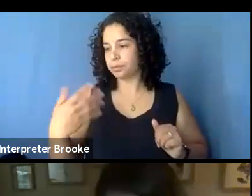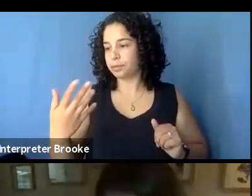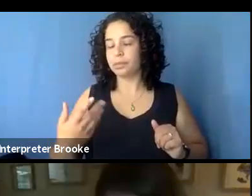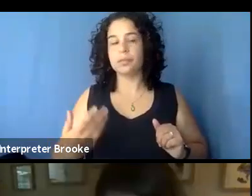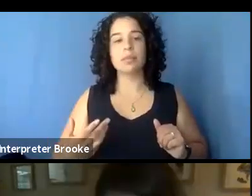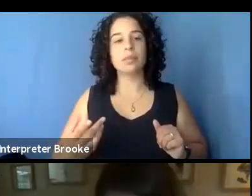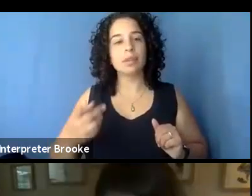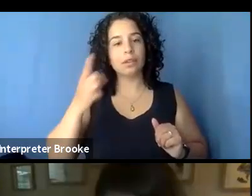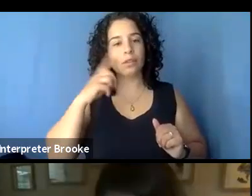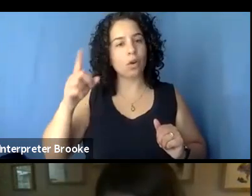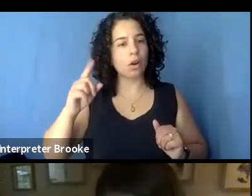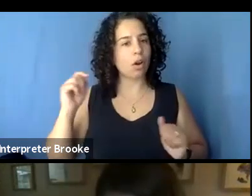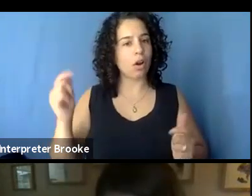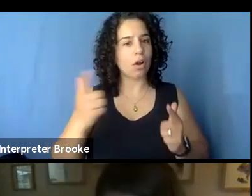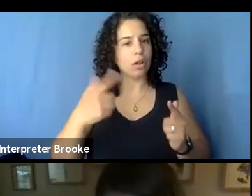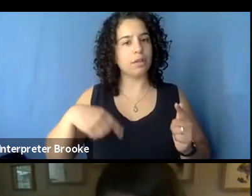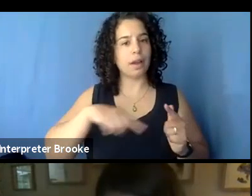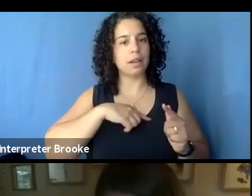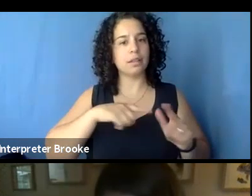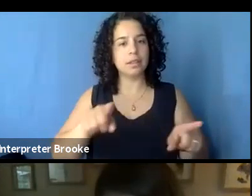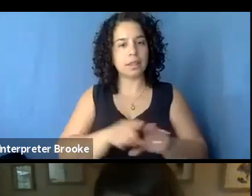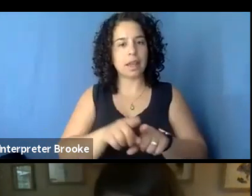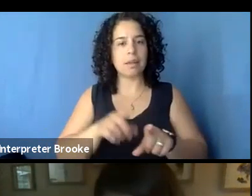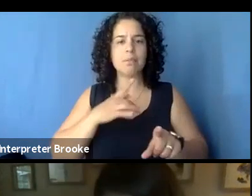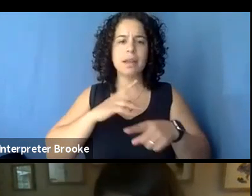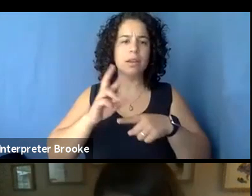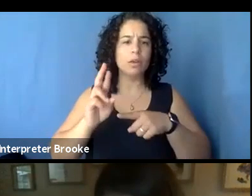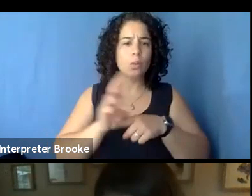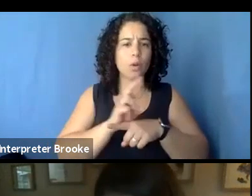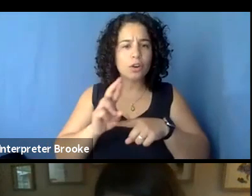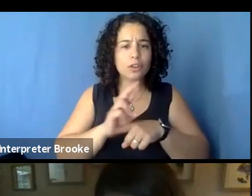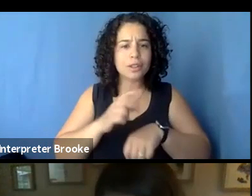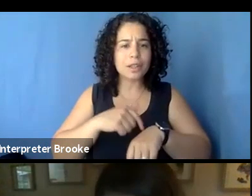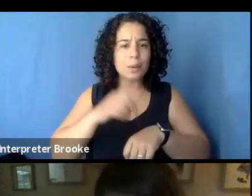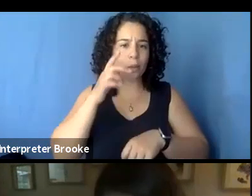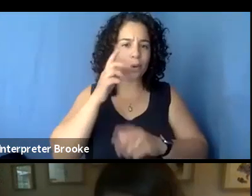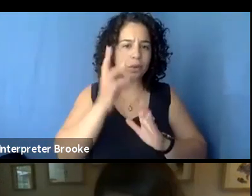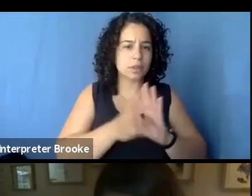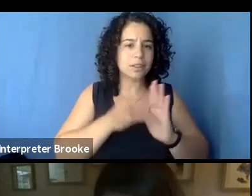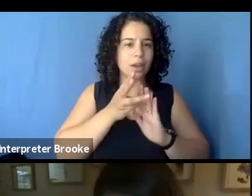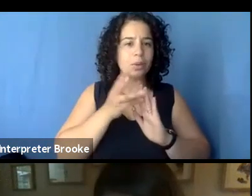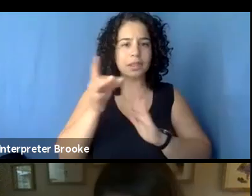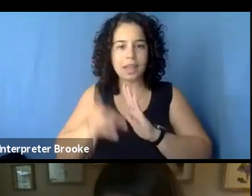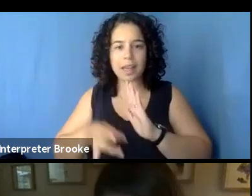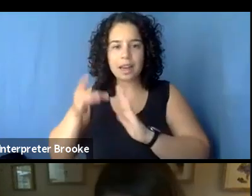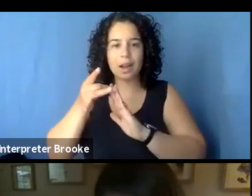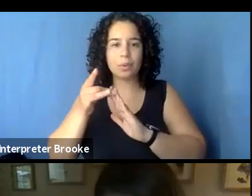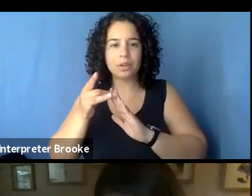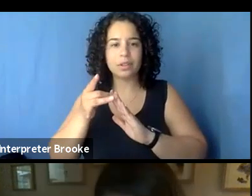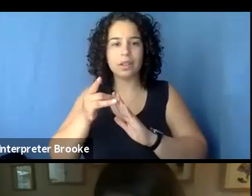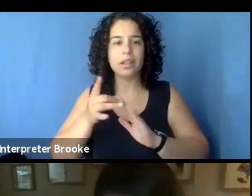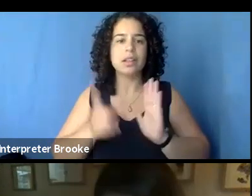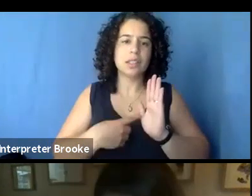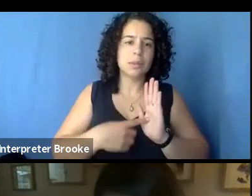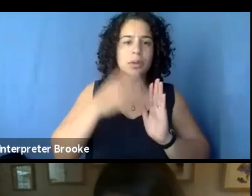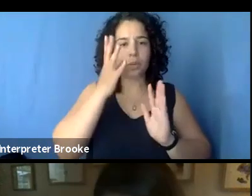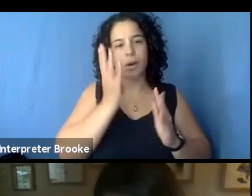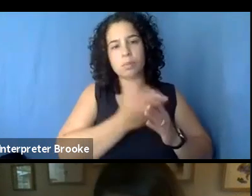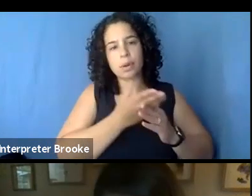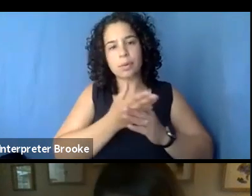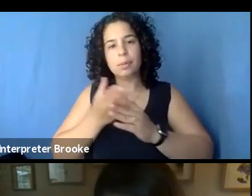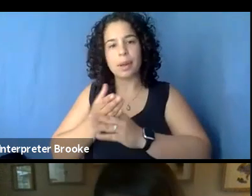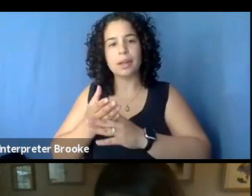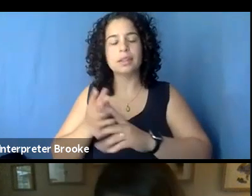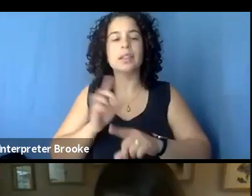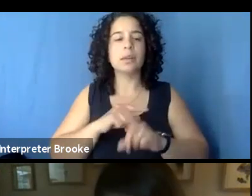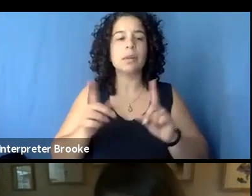for all of us, rehearsal sessions last 6 to 8 hours, or often maybe with breaks, etc.,